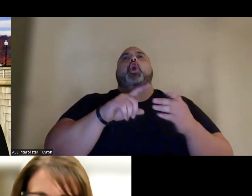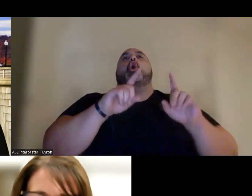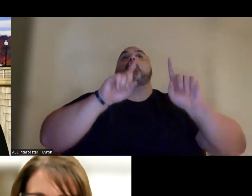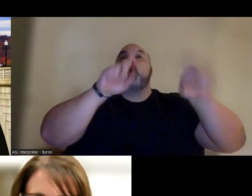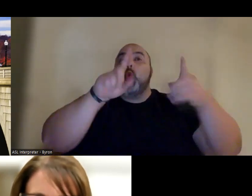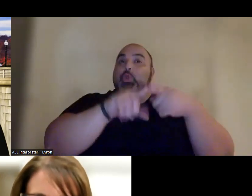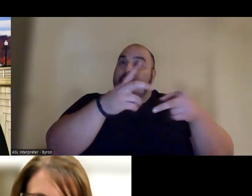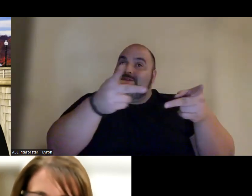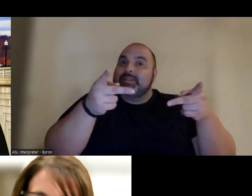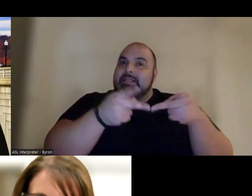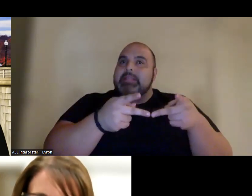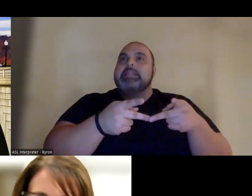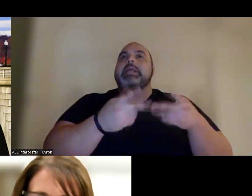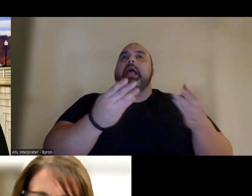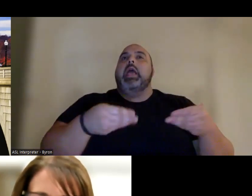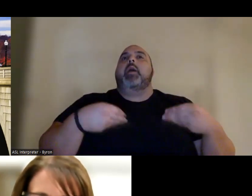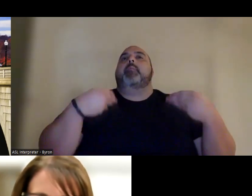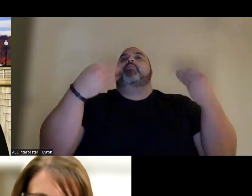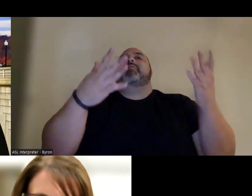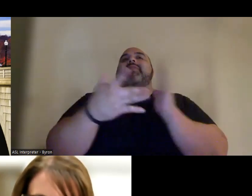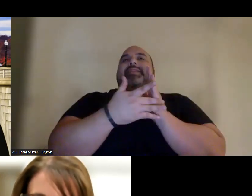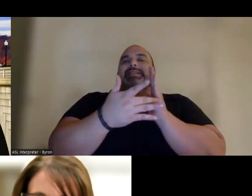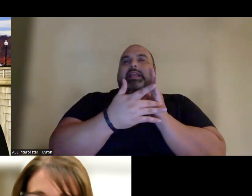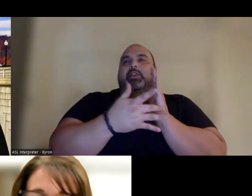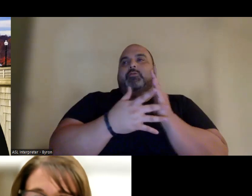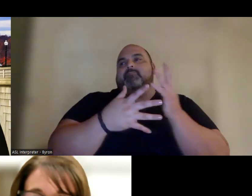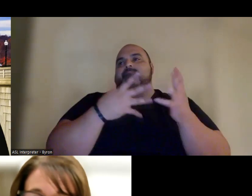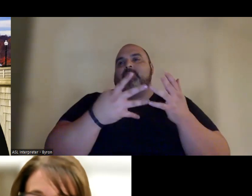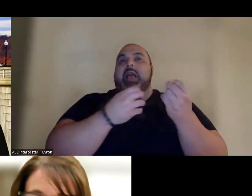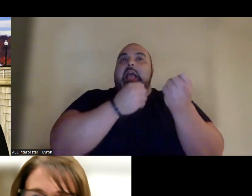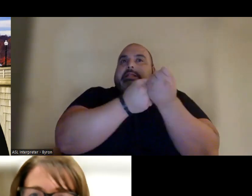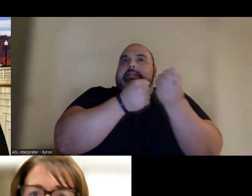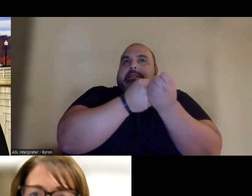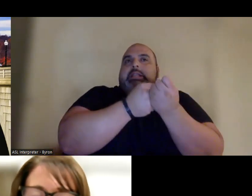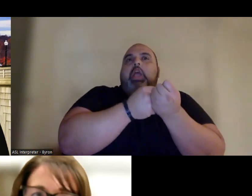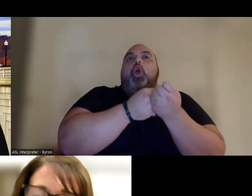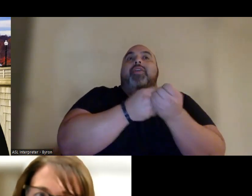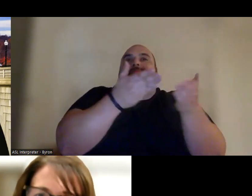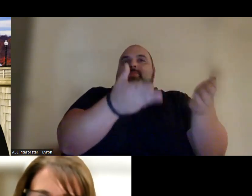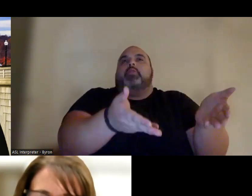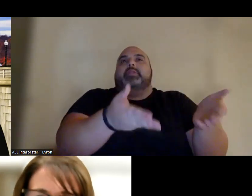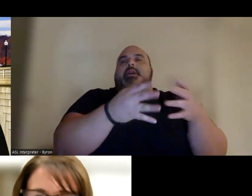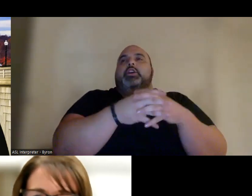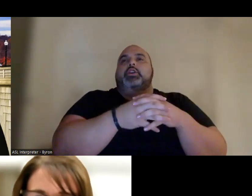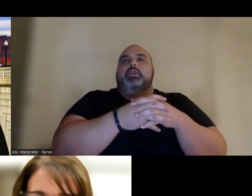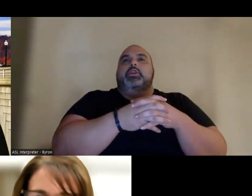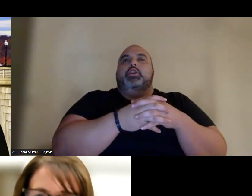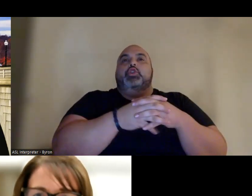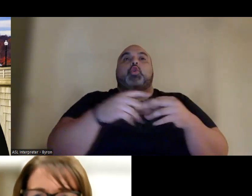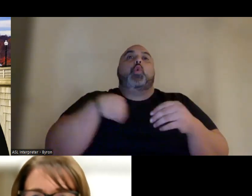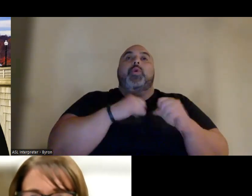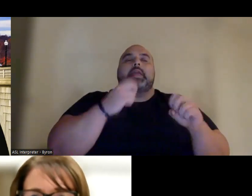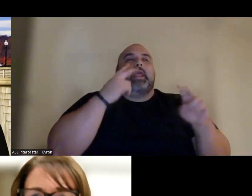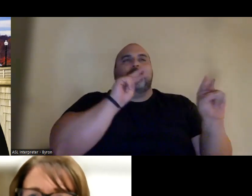and providing that technical assistance on site so that we could observe